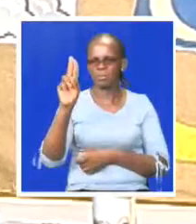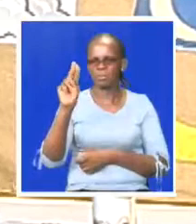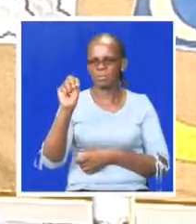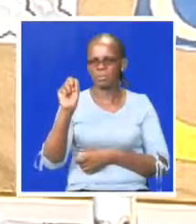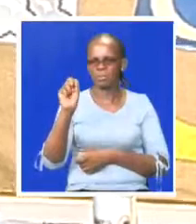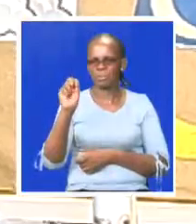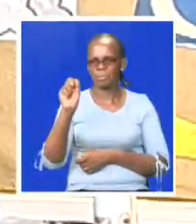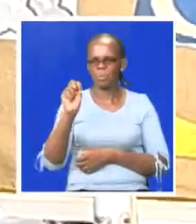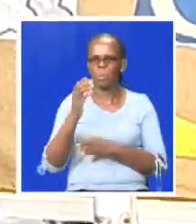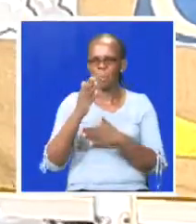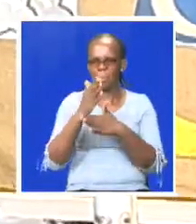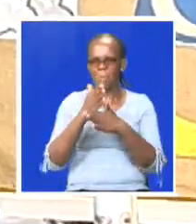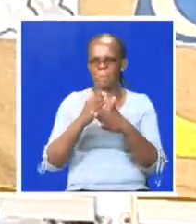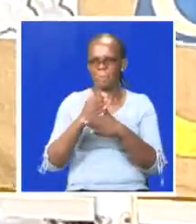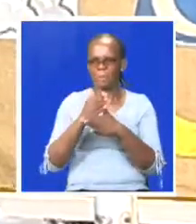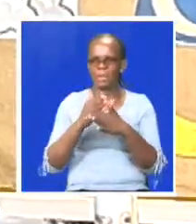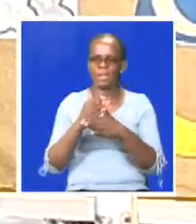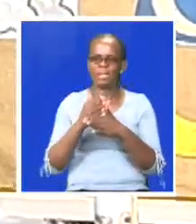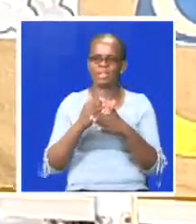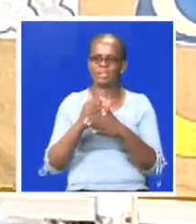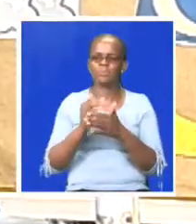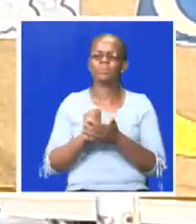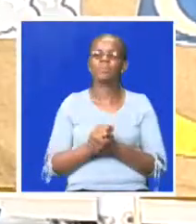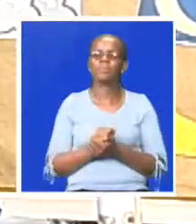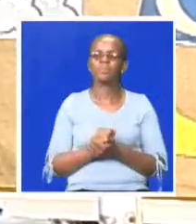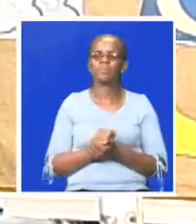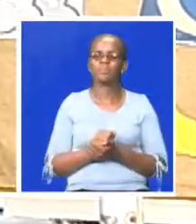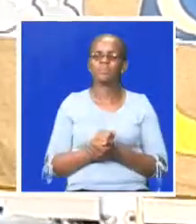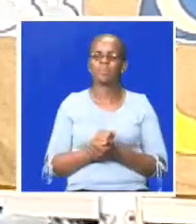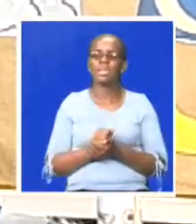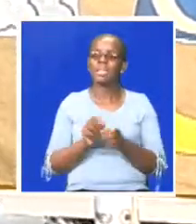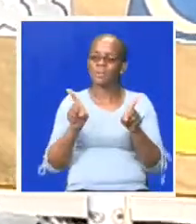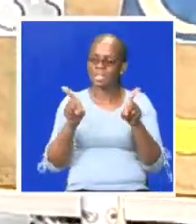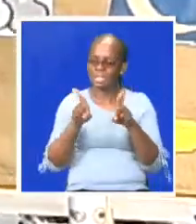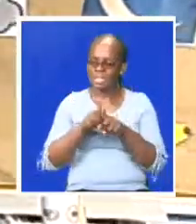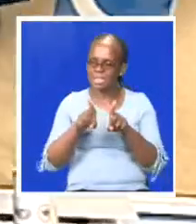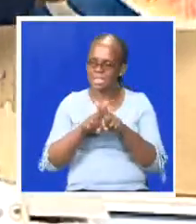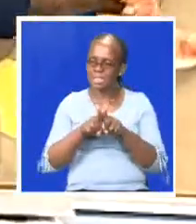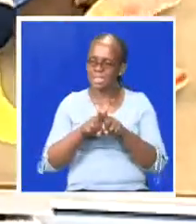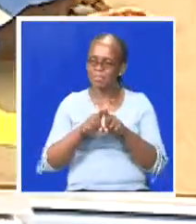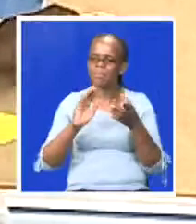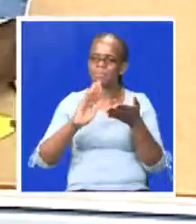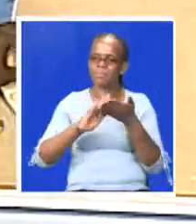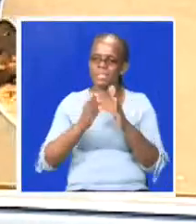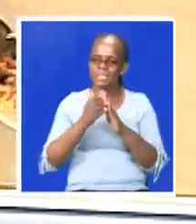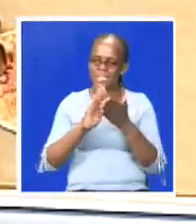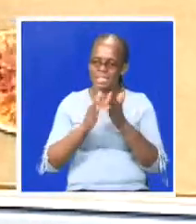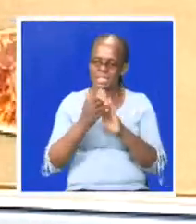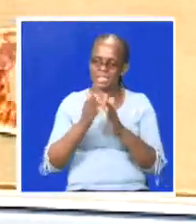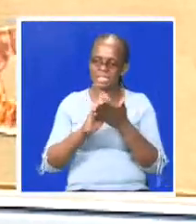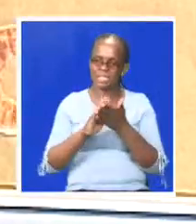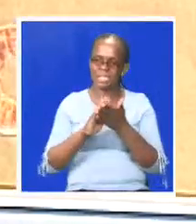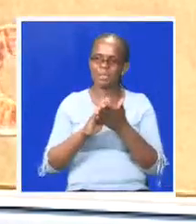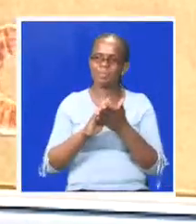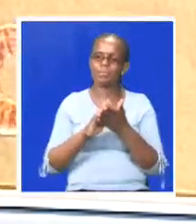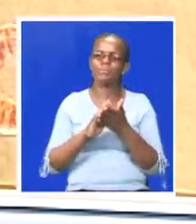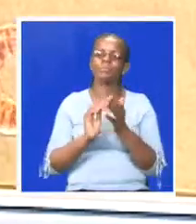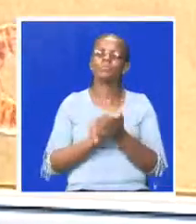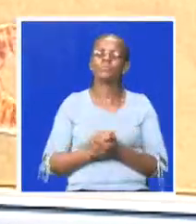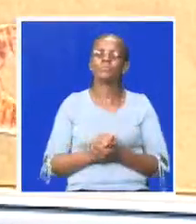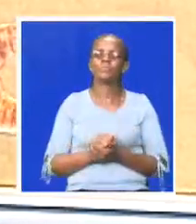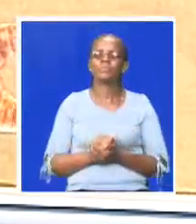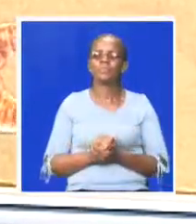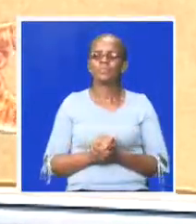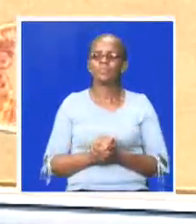a bread or bun. We call it a croissant. Yes, it is also in a crescent shape.